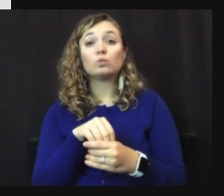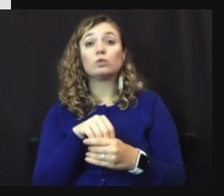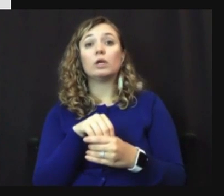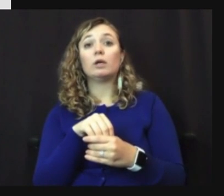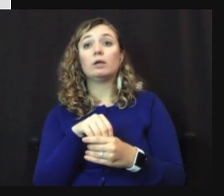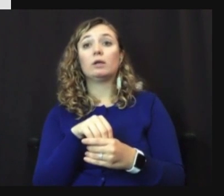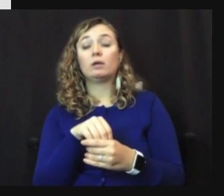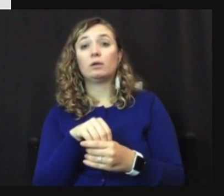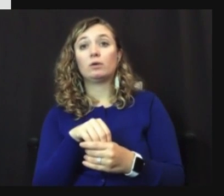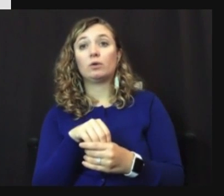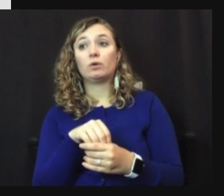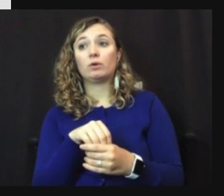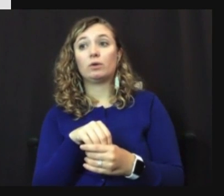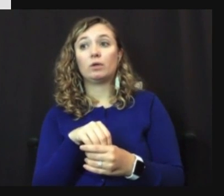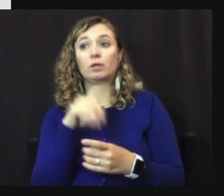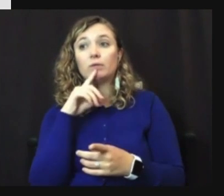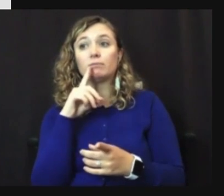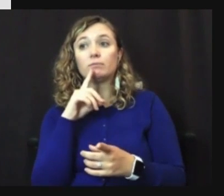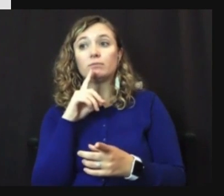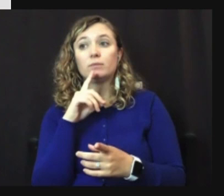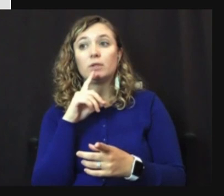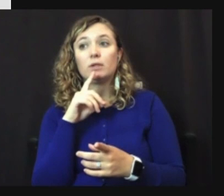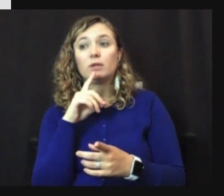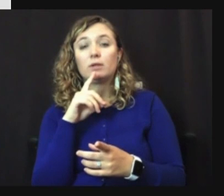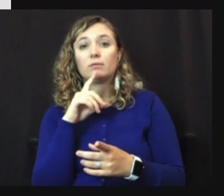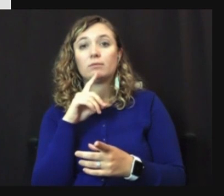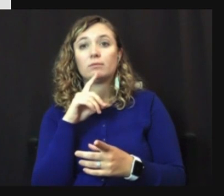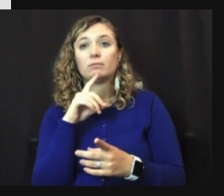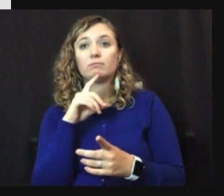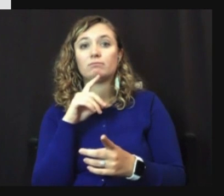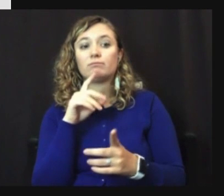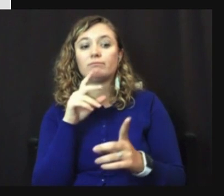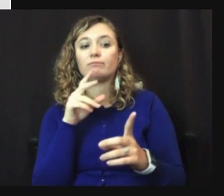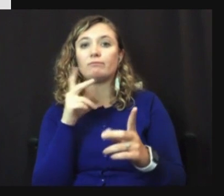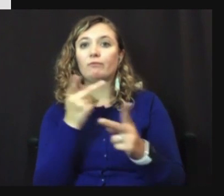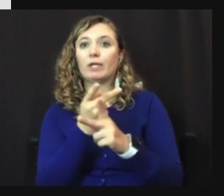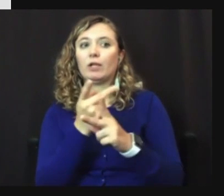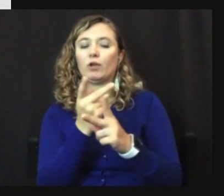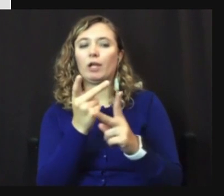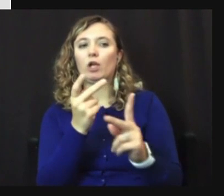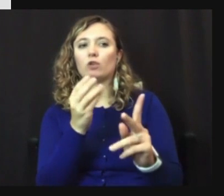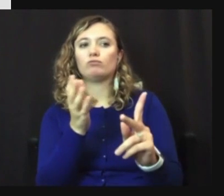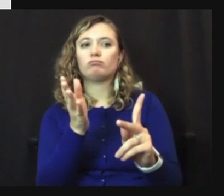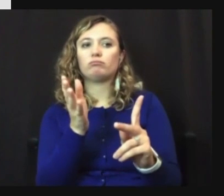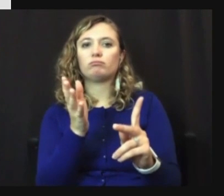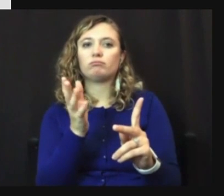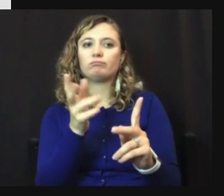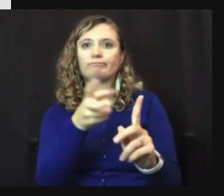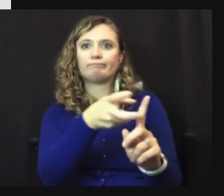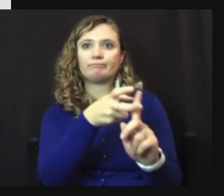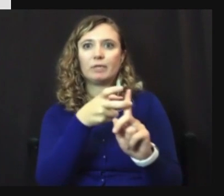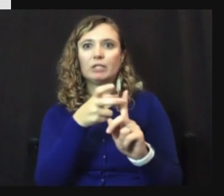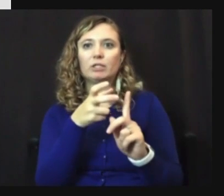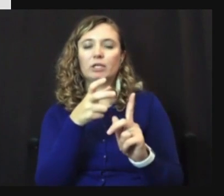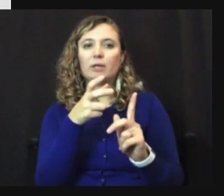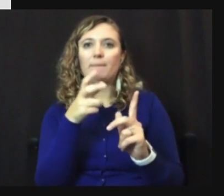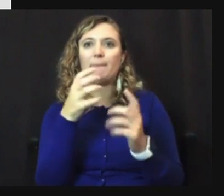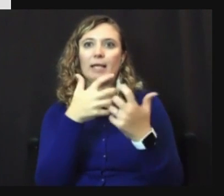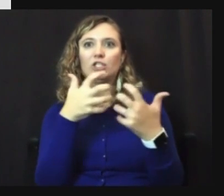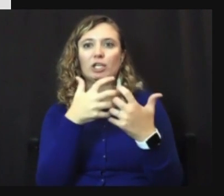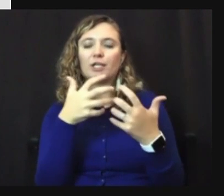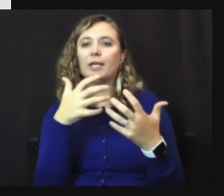a child. They typically use the word pairing when they're talking about the grooming stage. But this